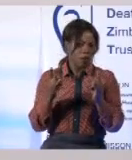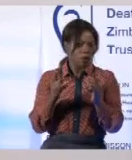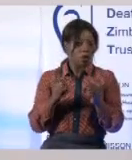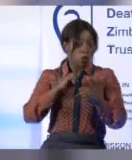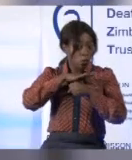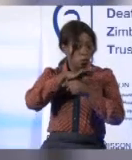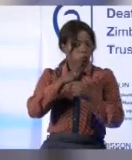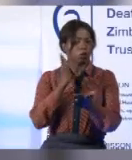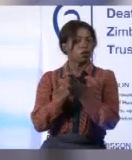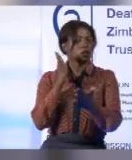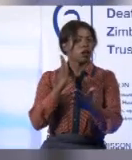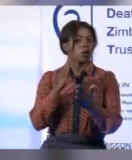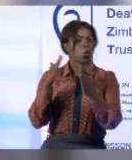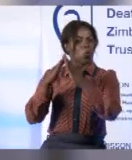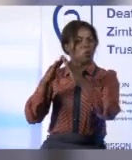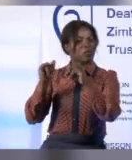pandemic?